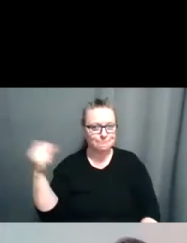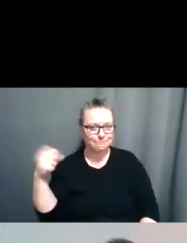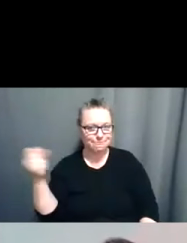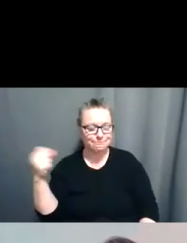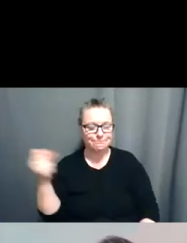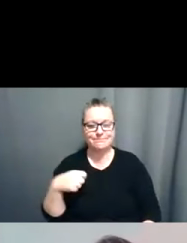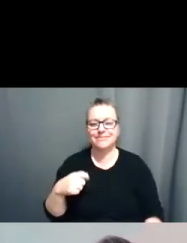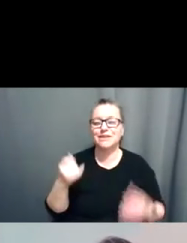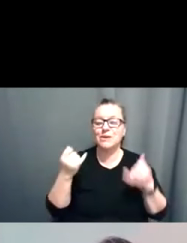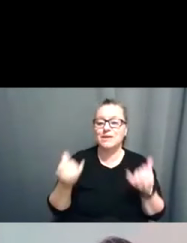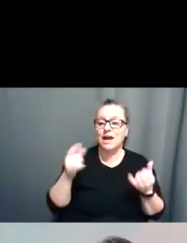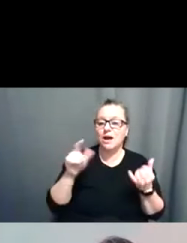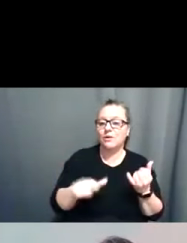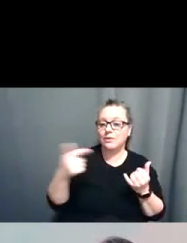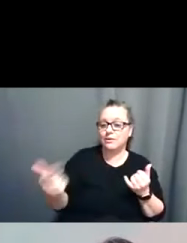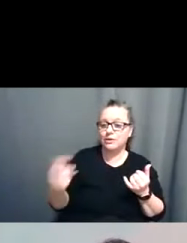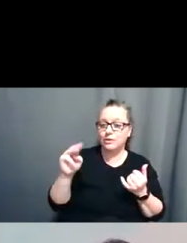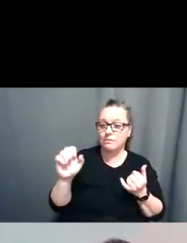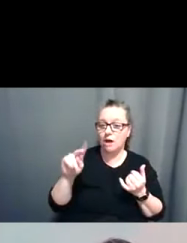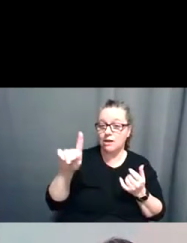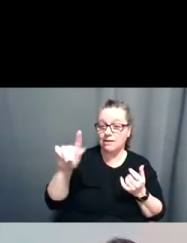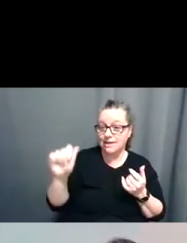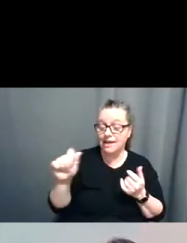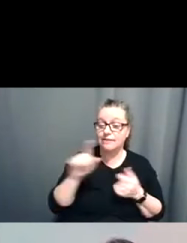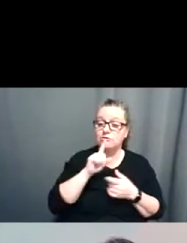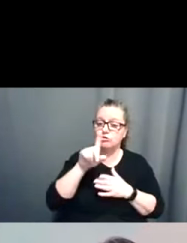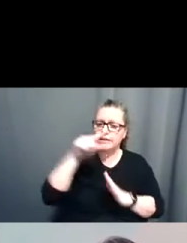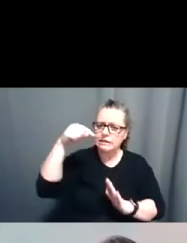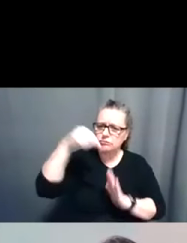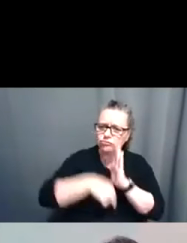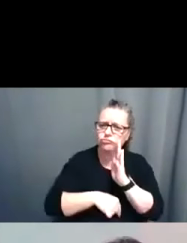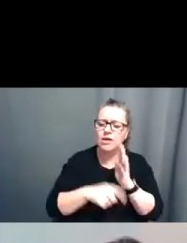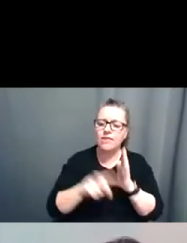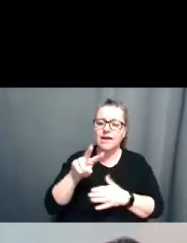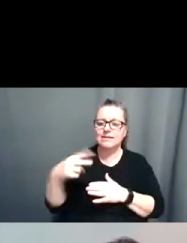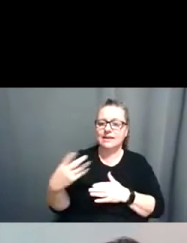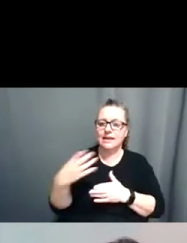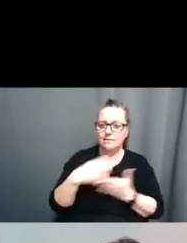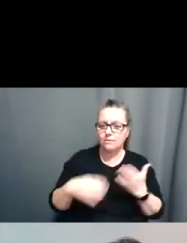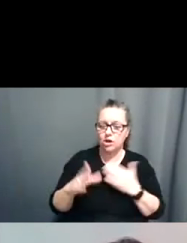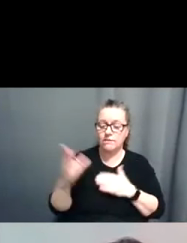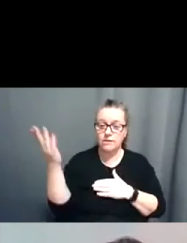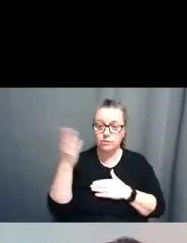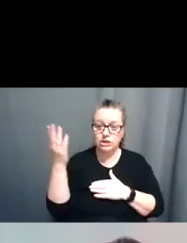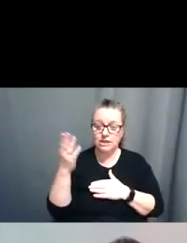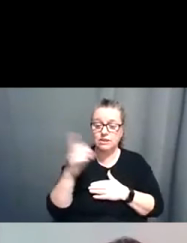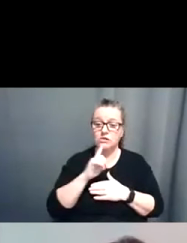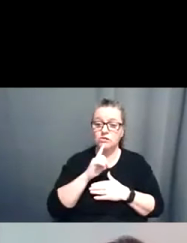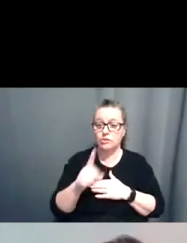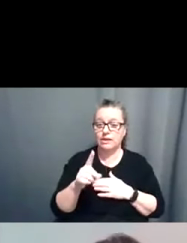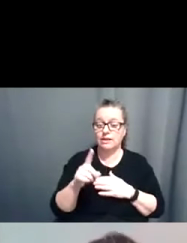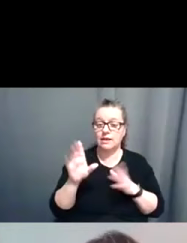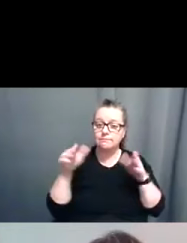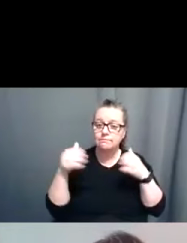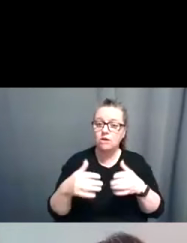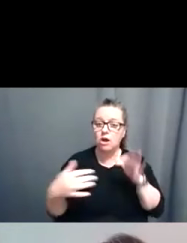So now I'm going to hand things over to Montana to really dive into the second part of this presentation, which is really all about